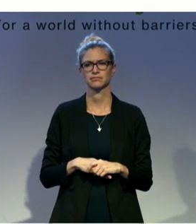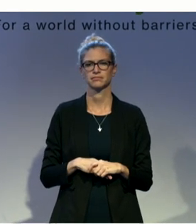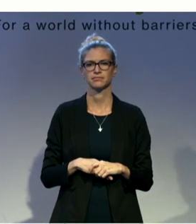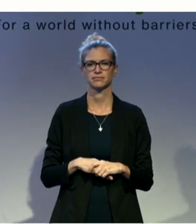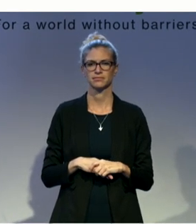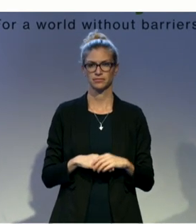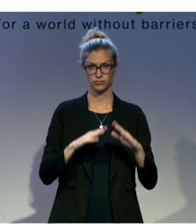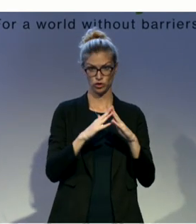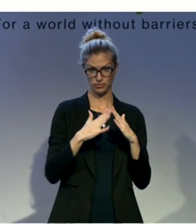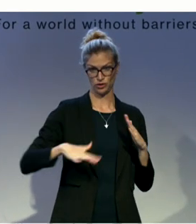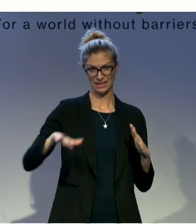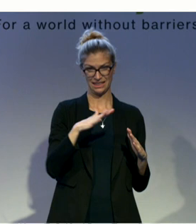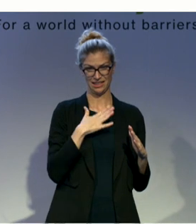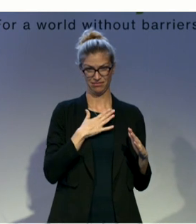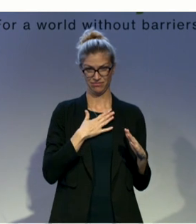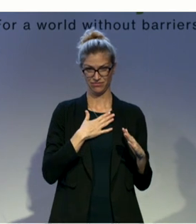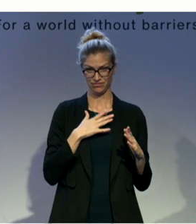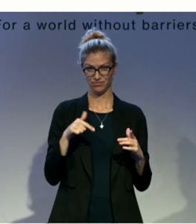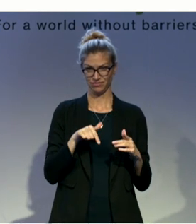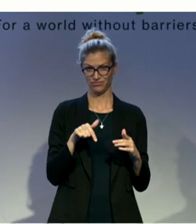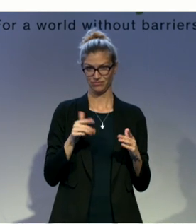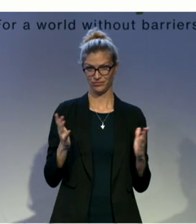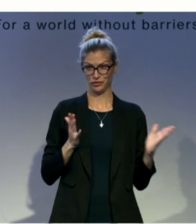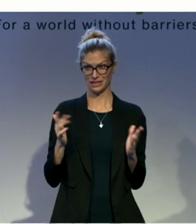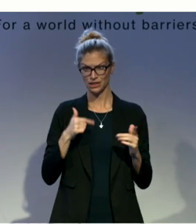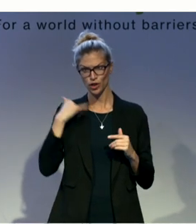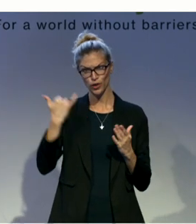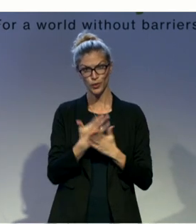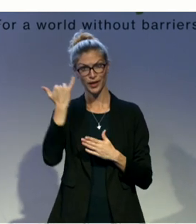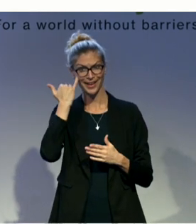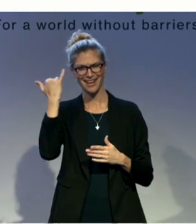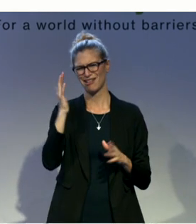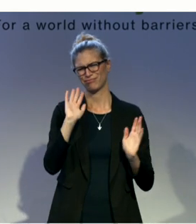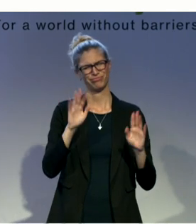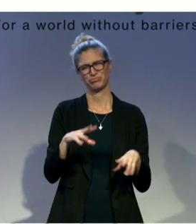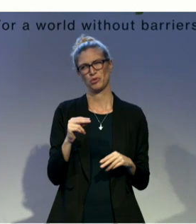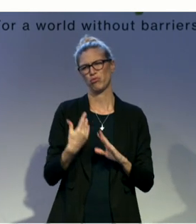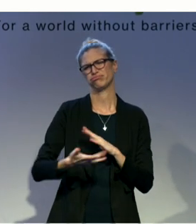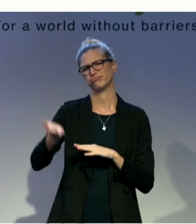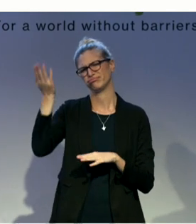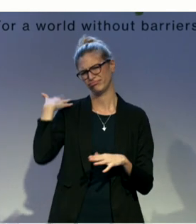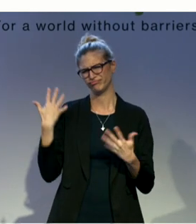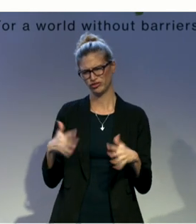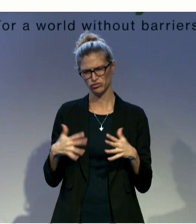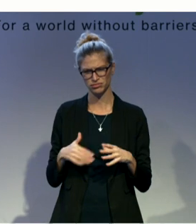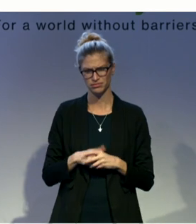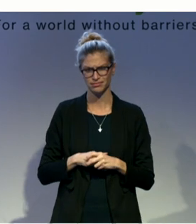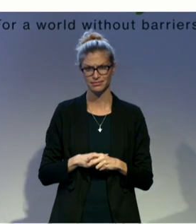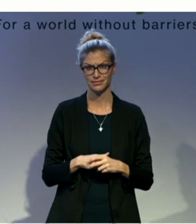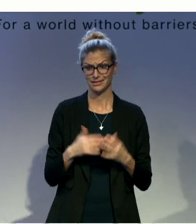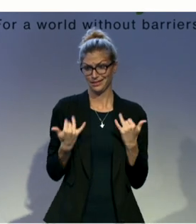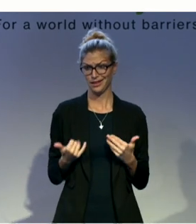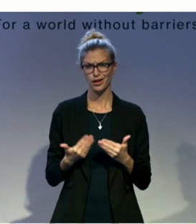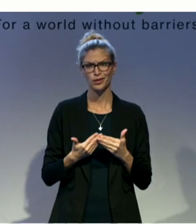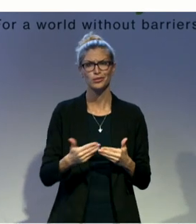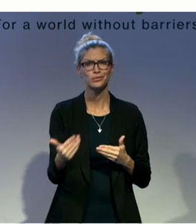Community-based services are not an innovation, but if you start to develop such